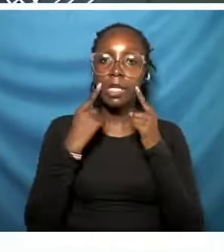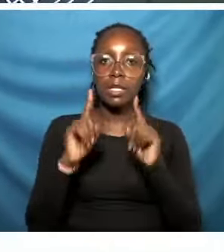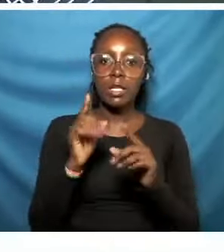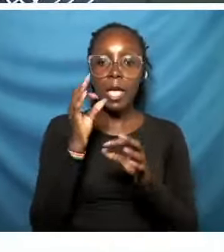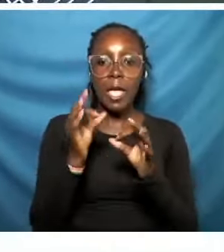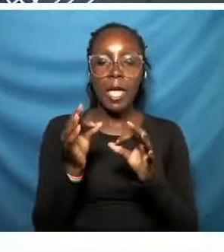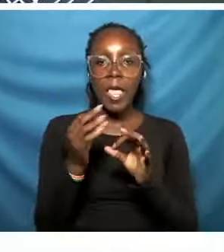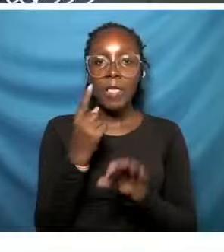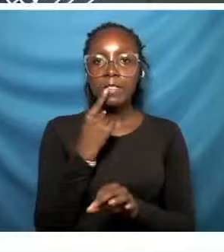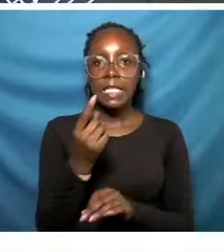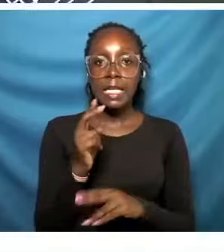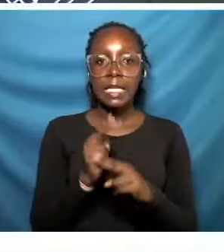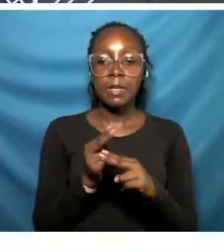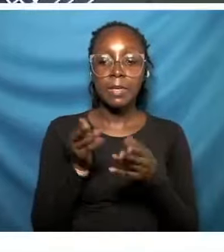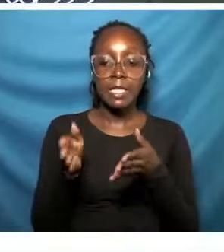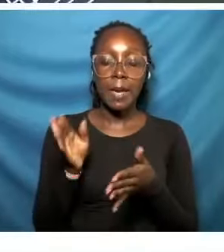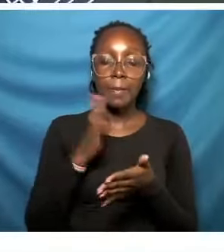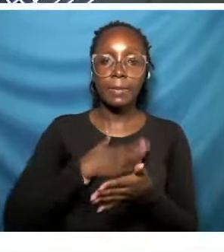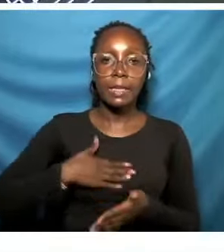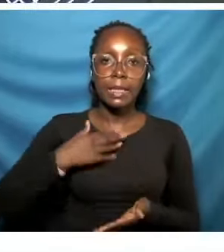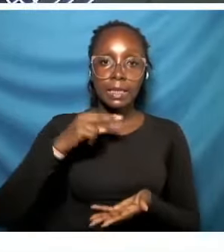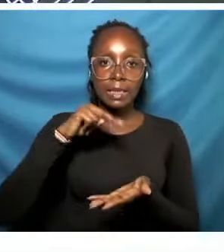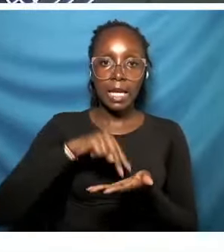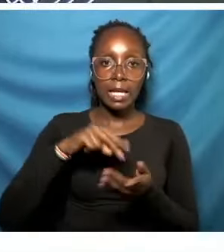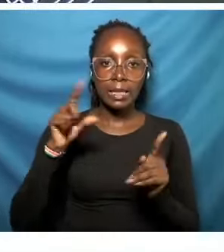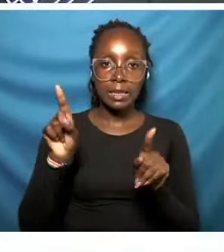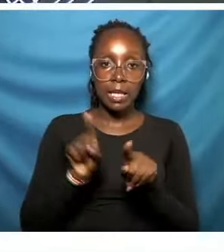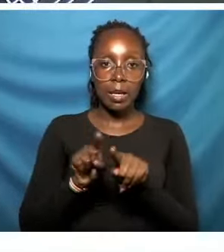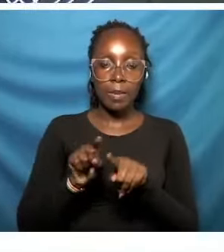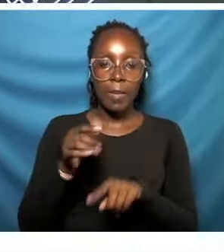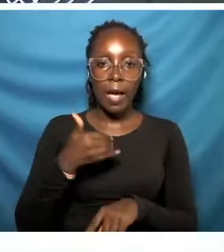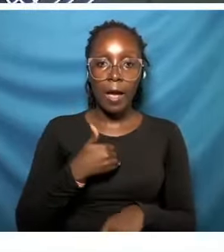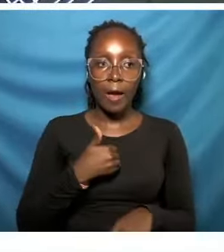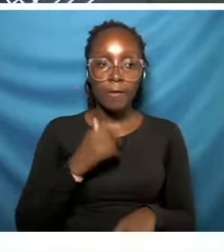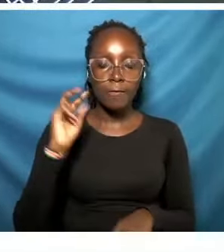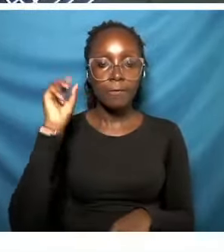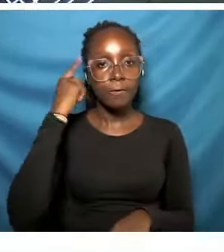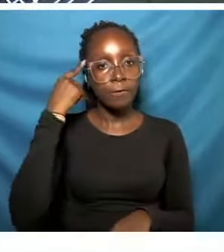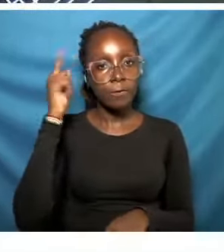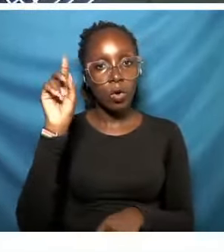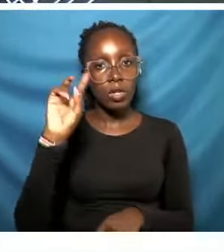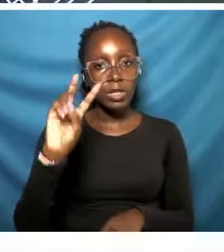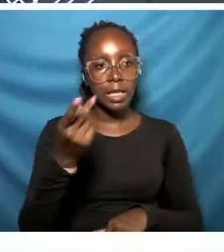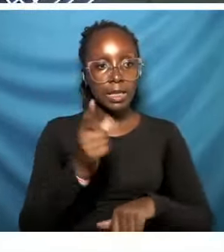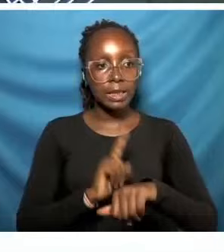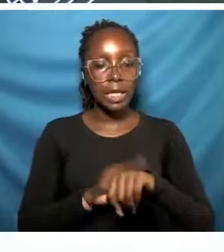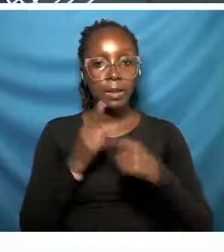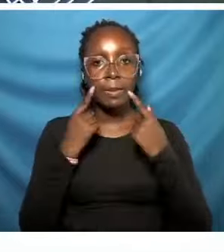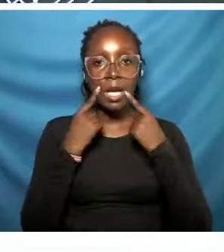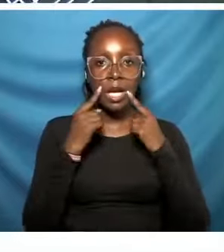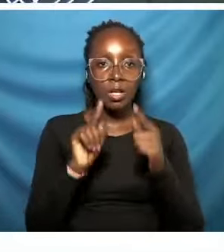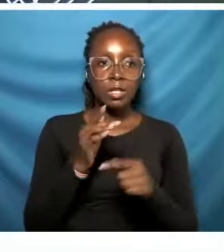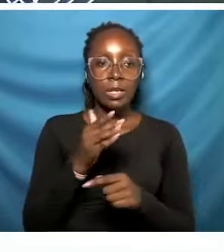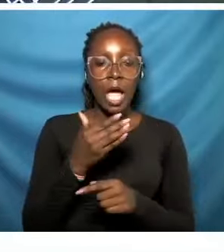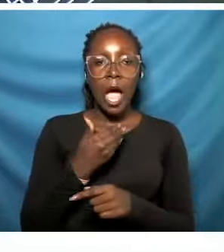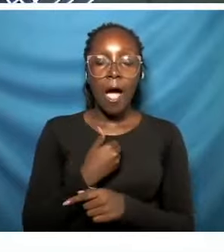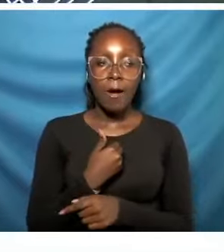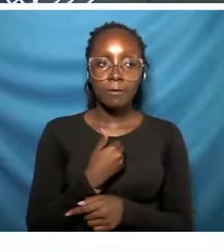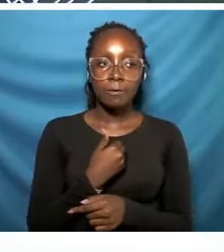name and you're here, please stand. Also, for the second time of announcing, we publish the bands of marriage